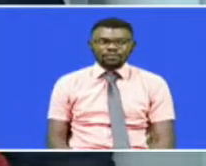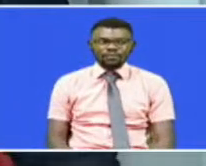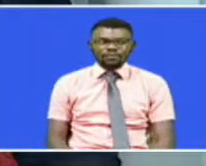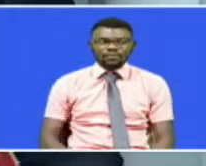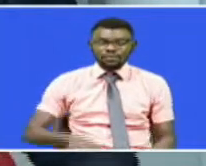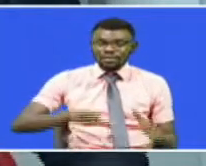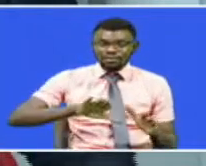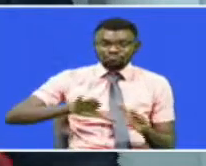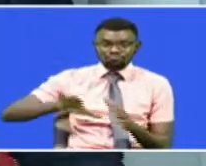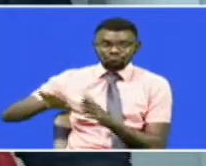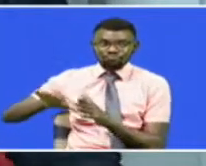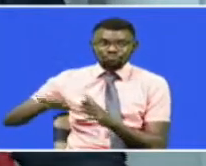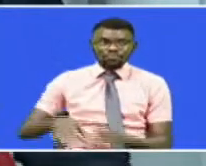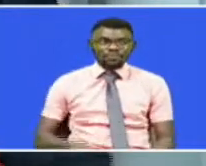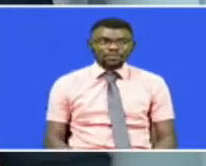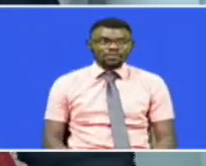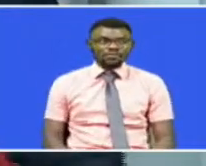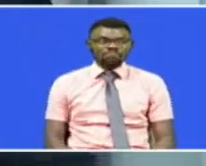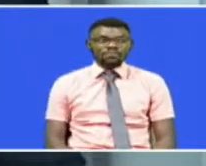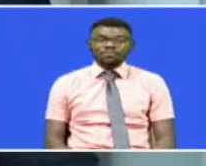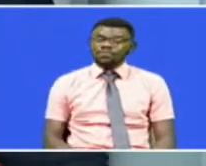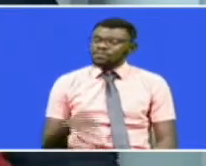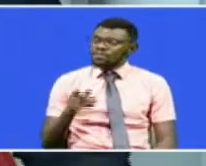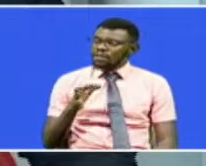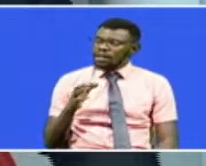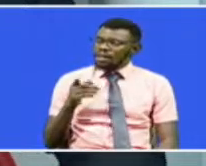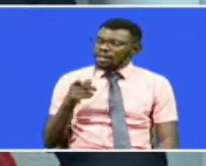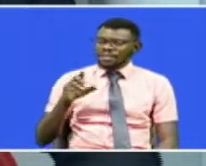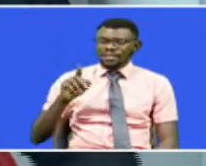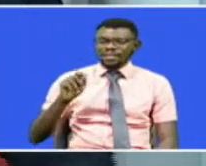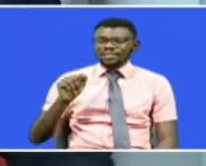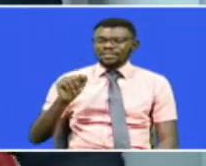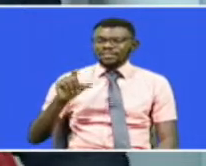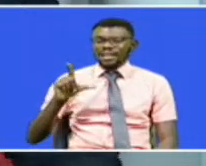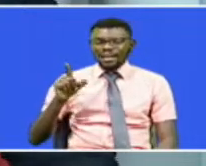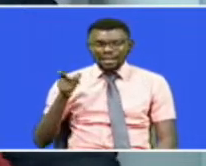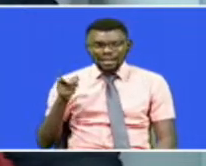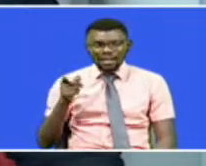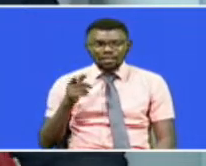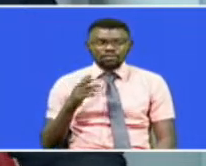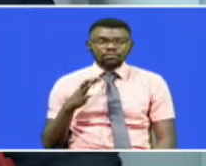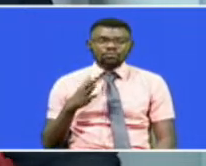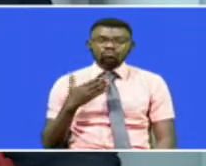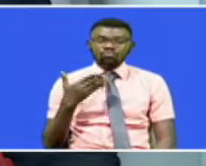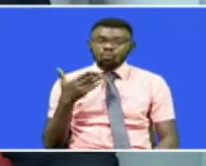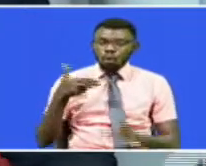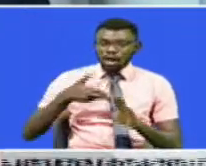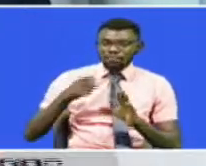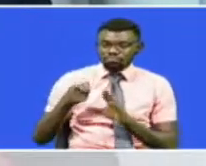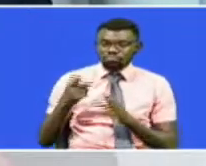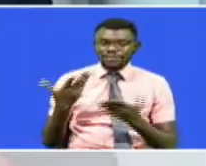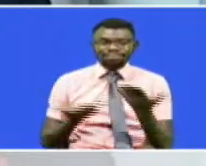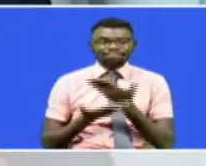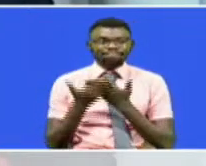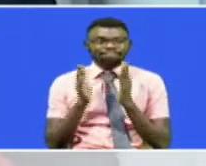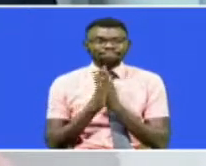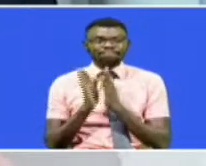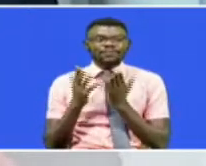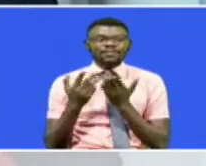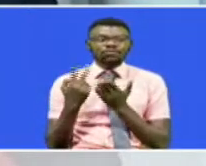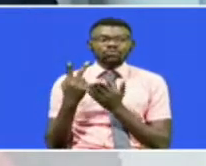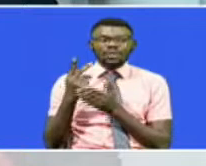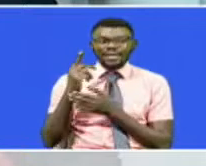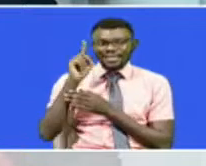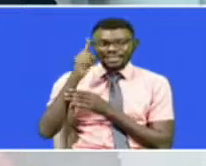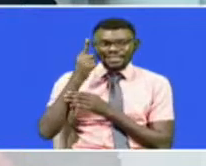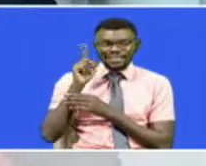Away from that, Tullow Oil is in talks with two Indian farms over the sale of its stake in Kenya's oil project. Now, the farm said it